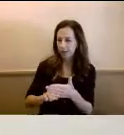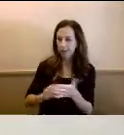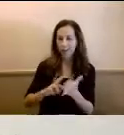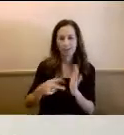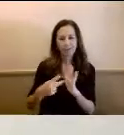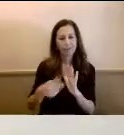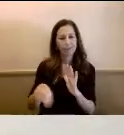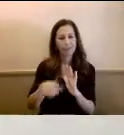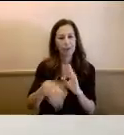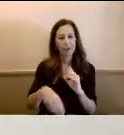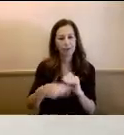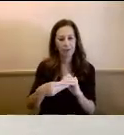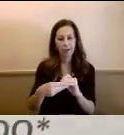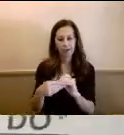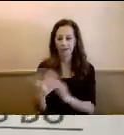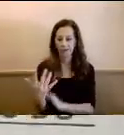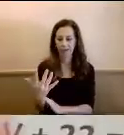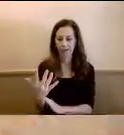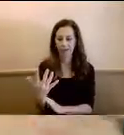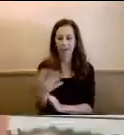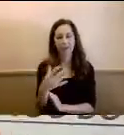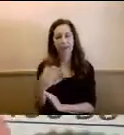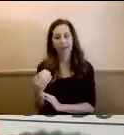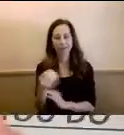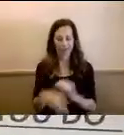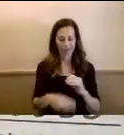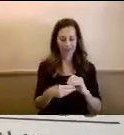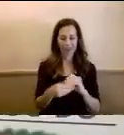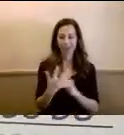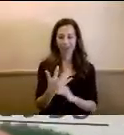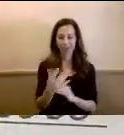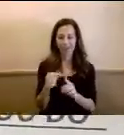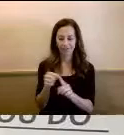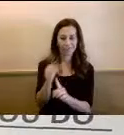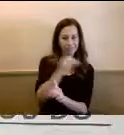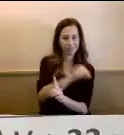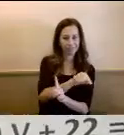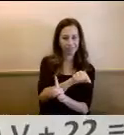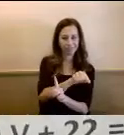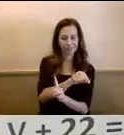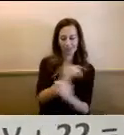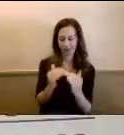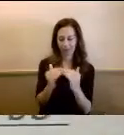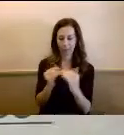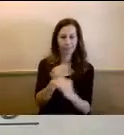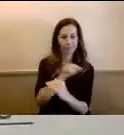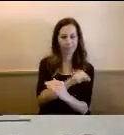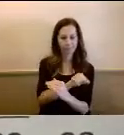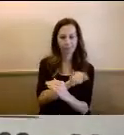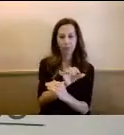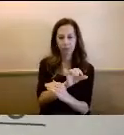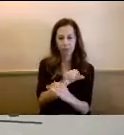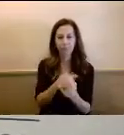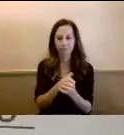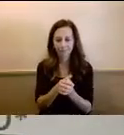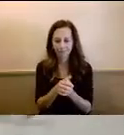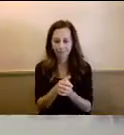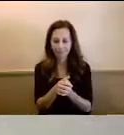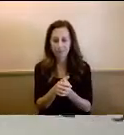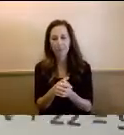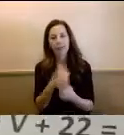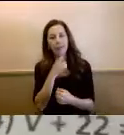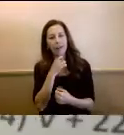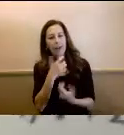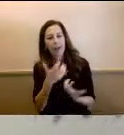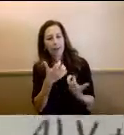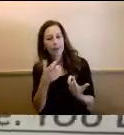to add 5 here, and we have to add 5 on the other side of the equal sign. Now, I